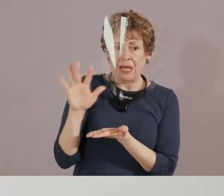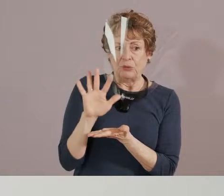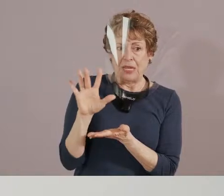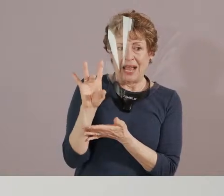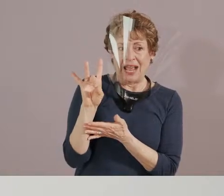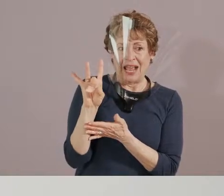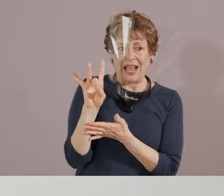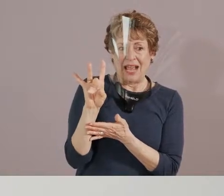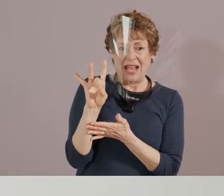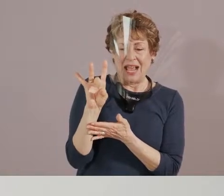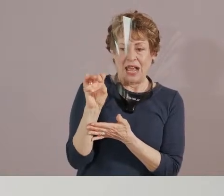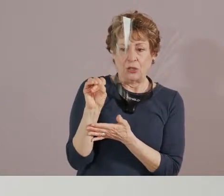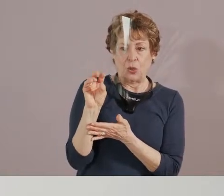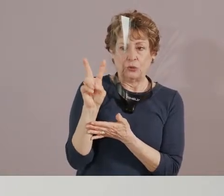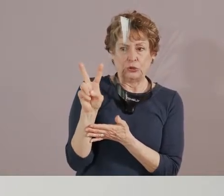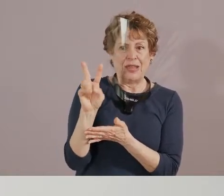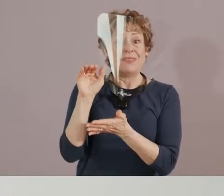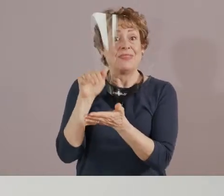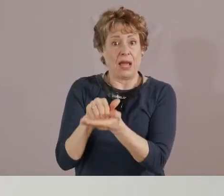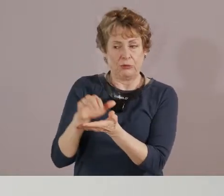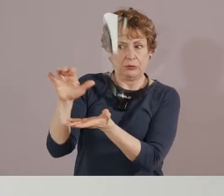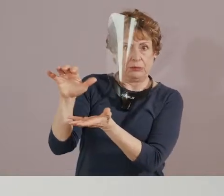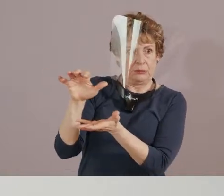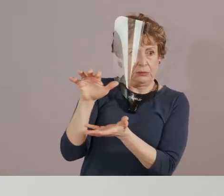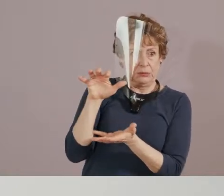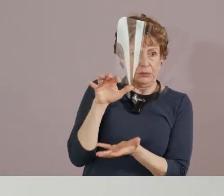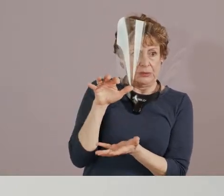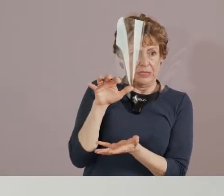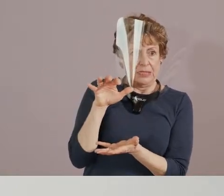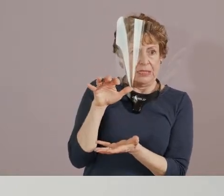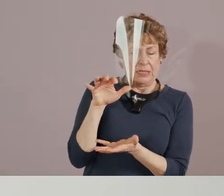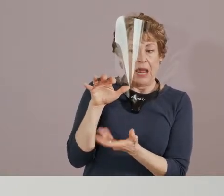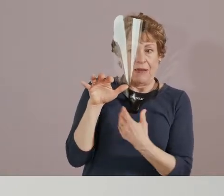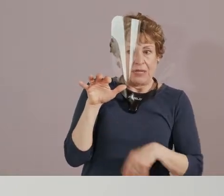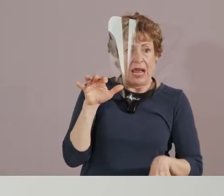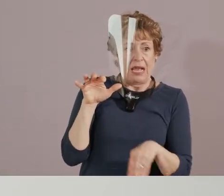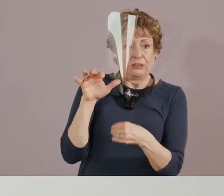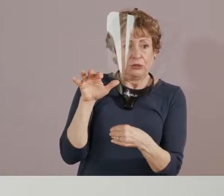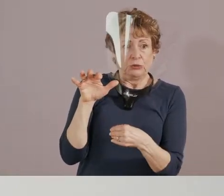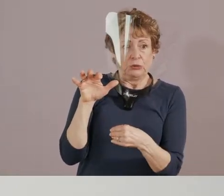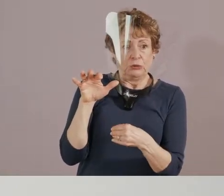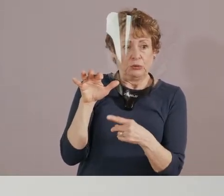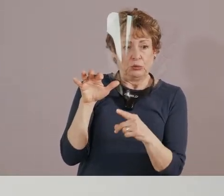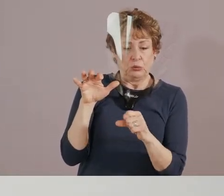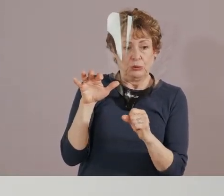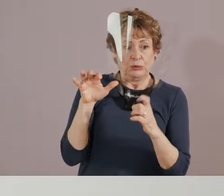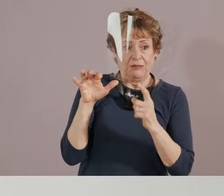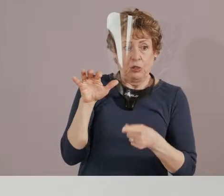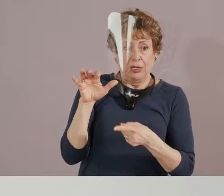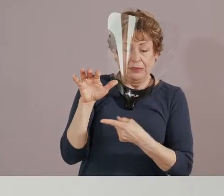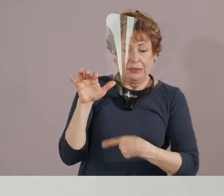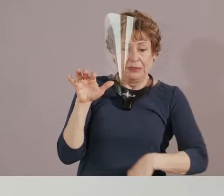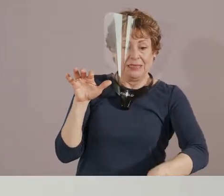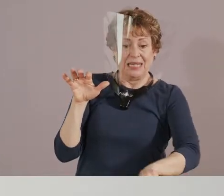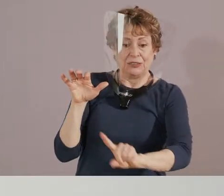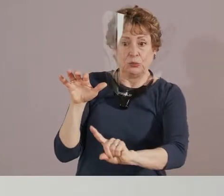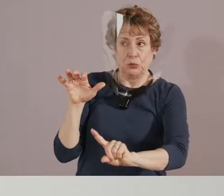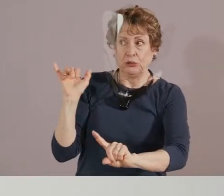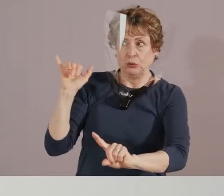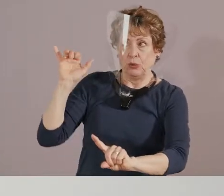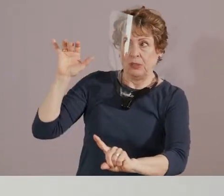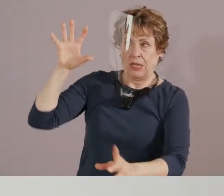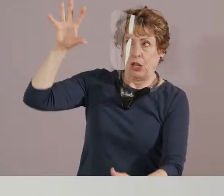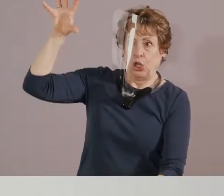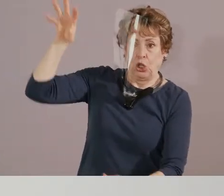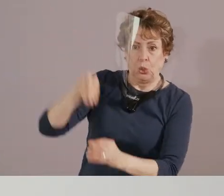802,000. We have additional doses coming at the beginning of next week, so that's cumulative. Okay, Pima County is saying that they